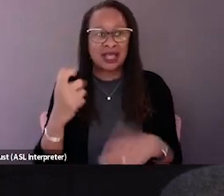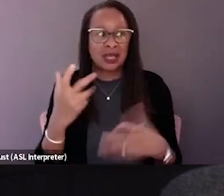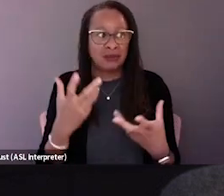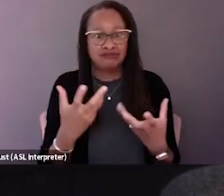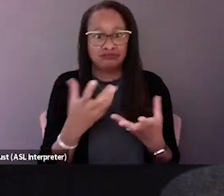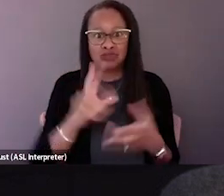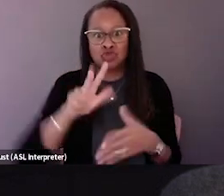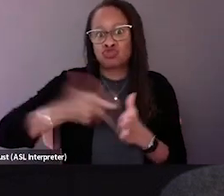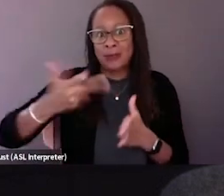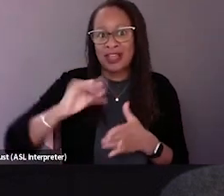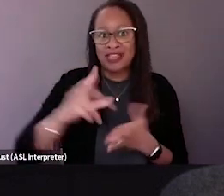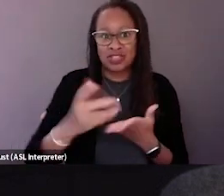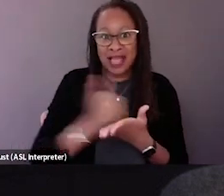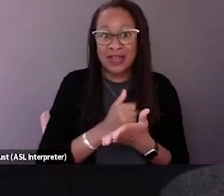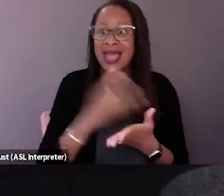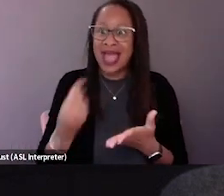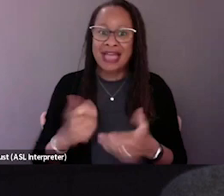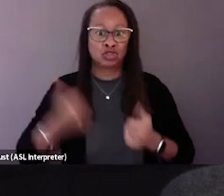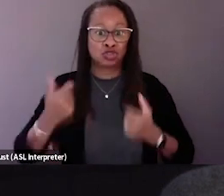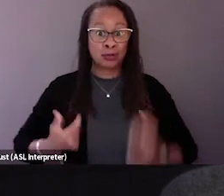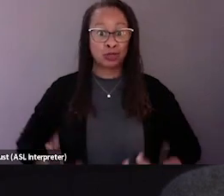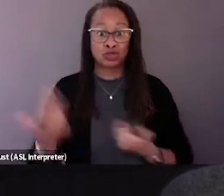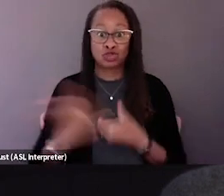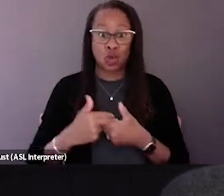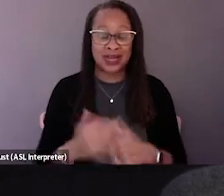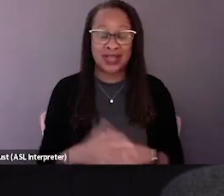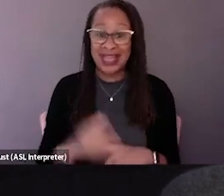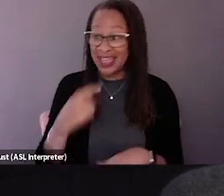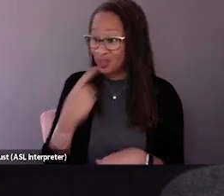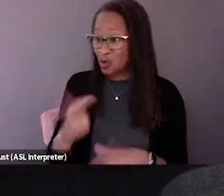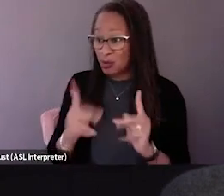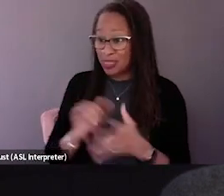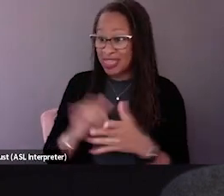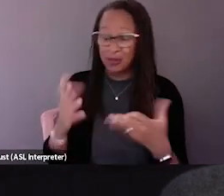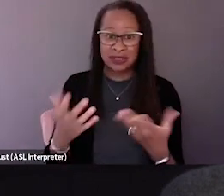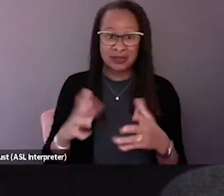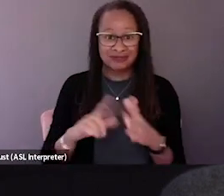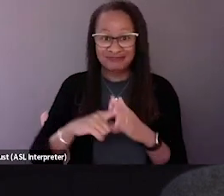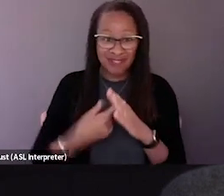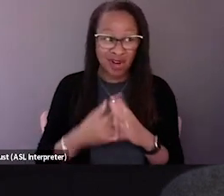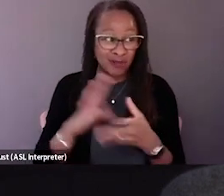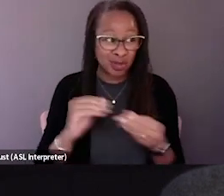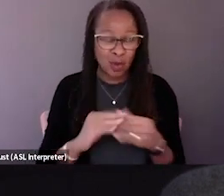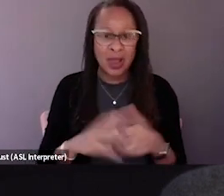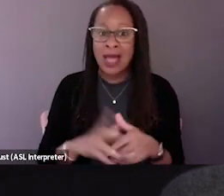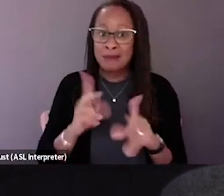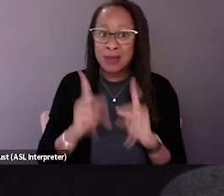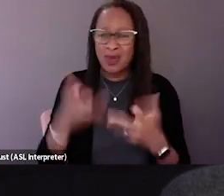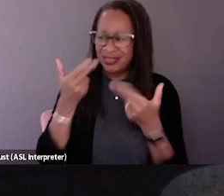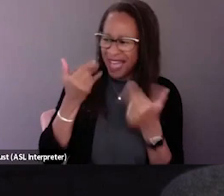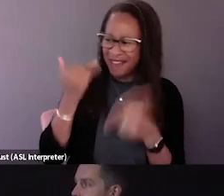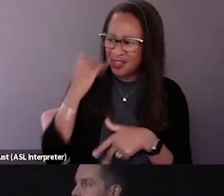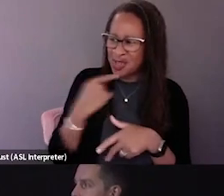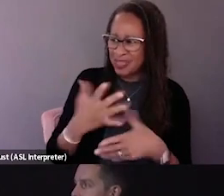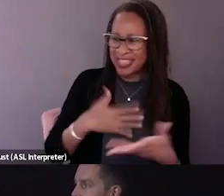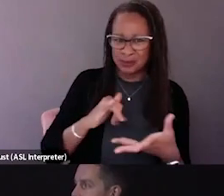you'd have told a normal person that this was going to be the premise of your story and that this is a real thing, they'd laugh at you and tell you that was insane. But that's exactly what happened here.